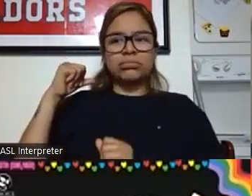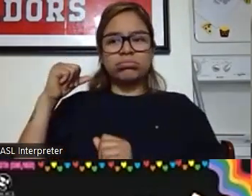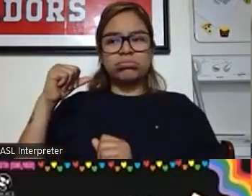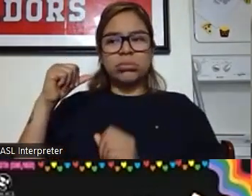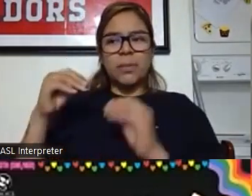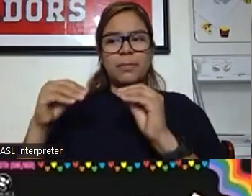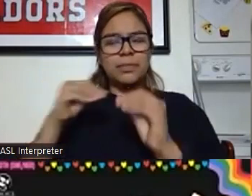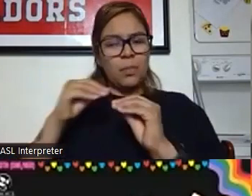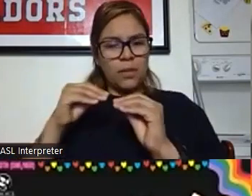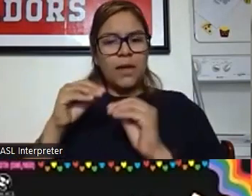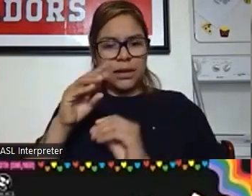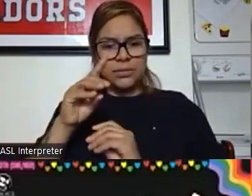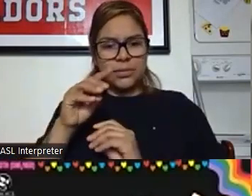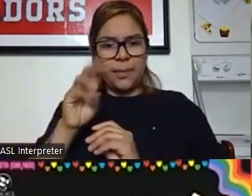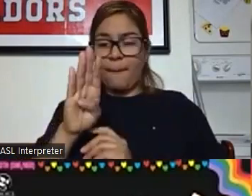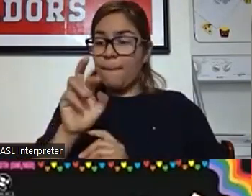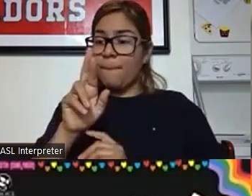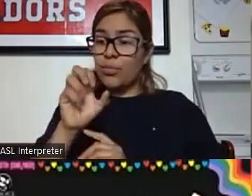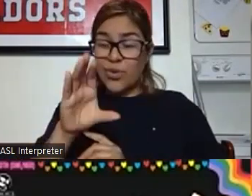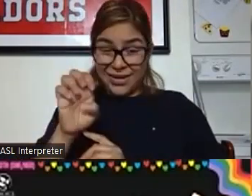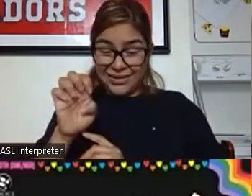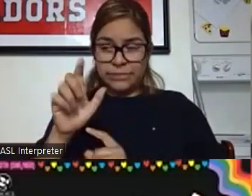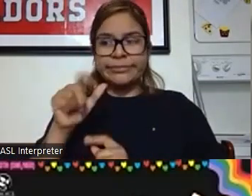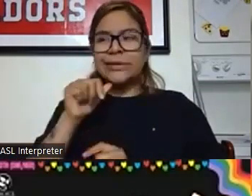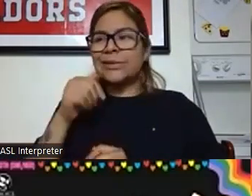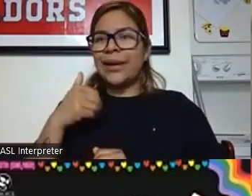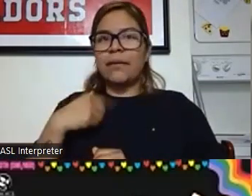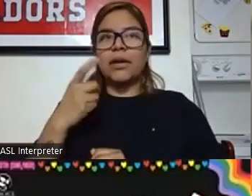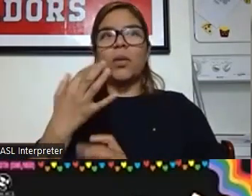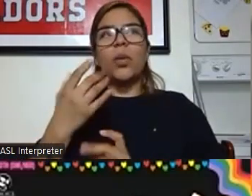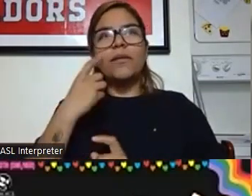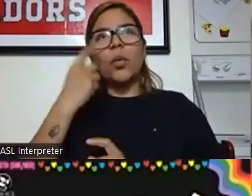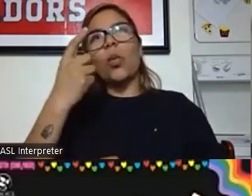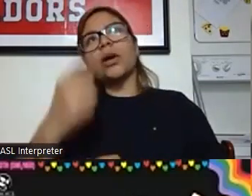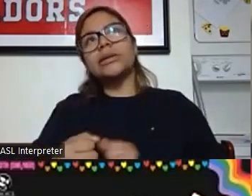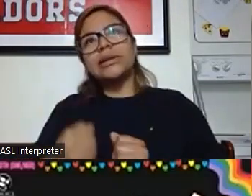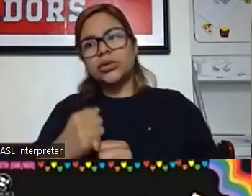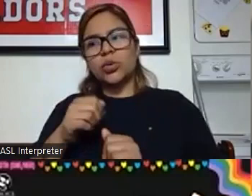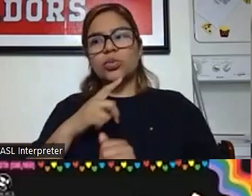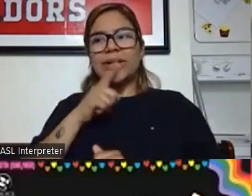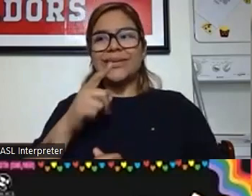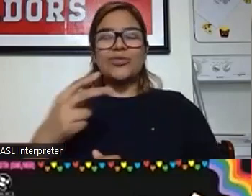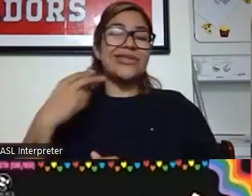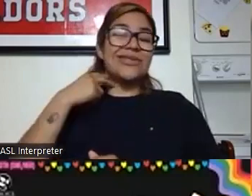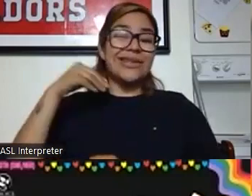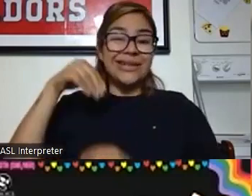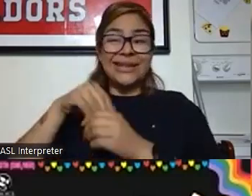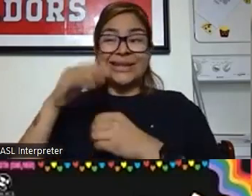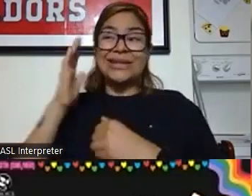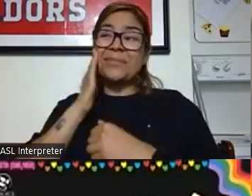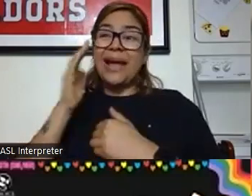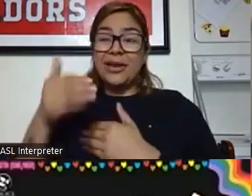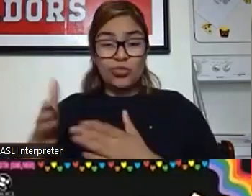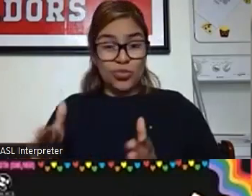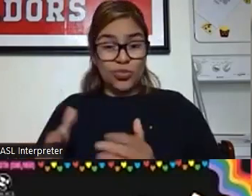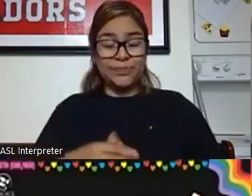that really took over a year to have, so he was stuck in bed. What I'm talking about